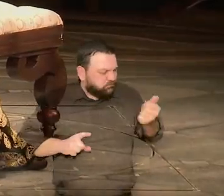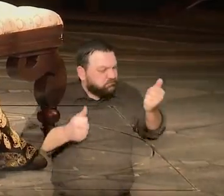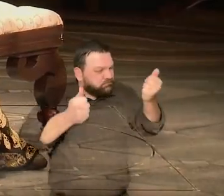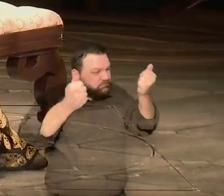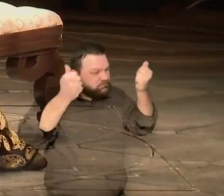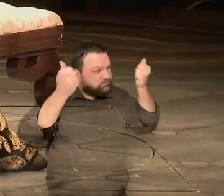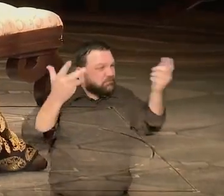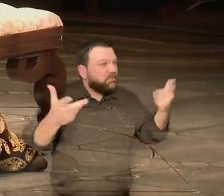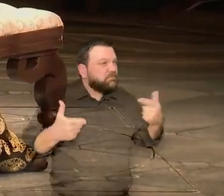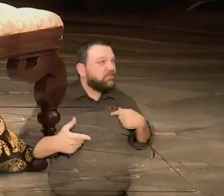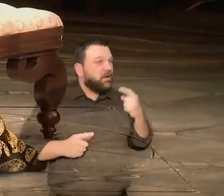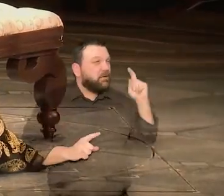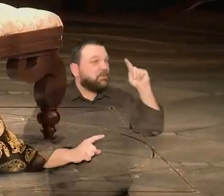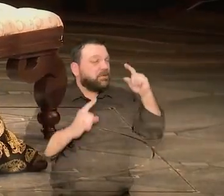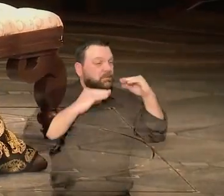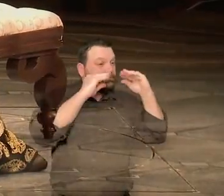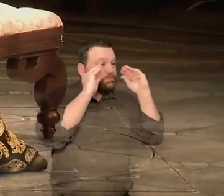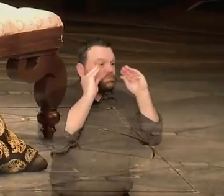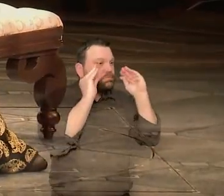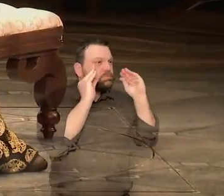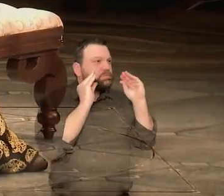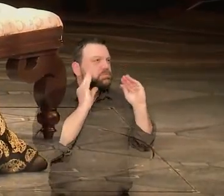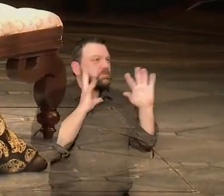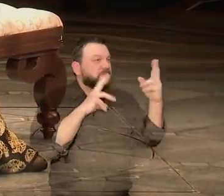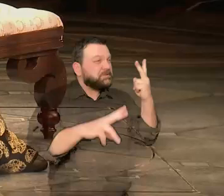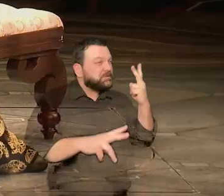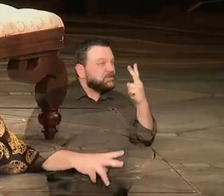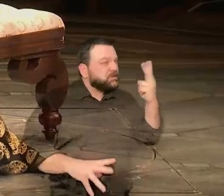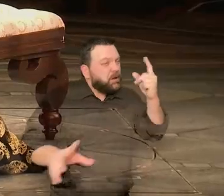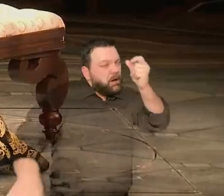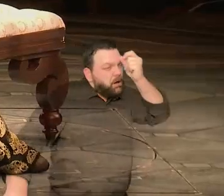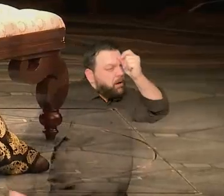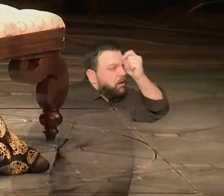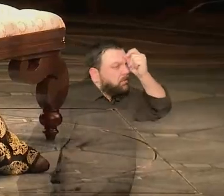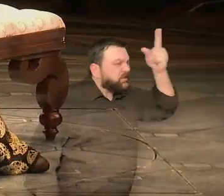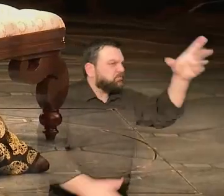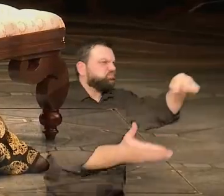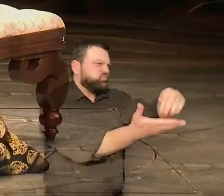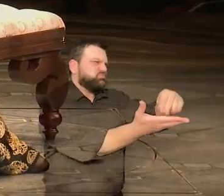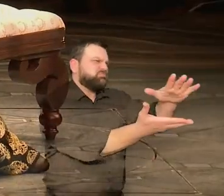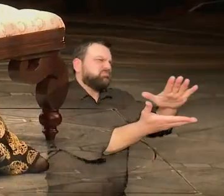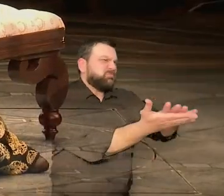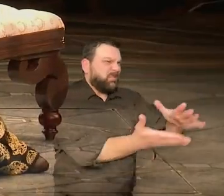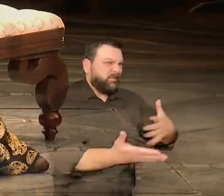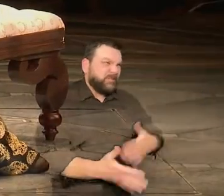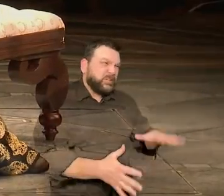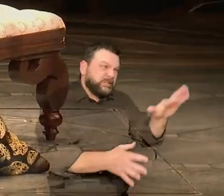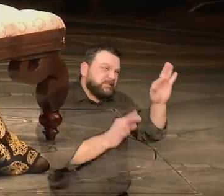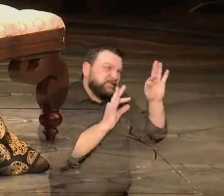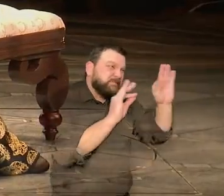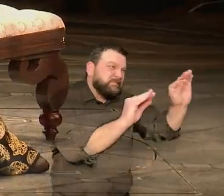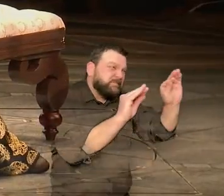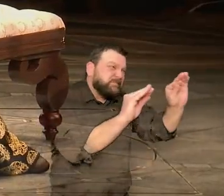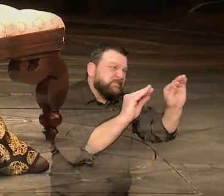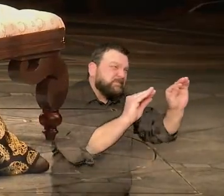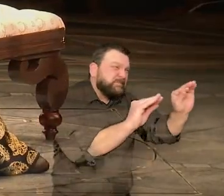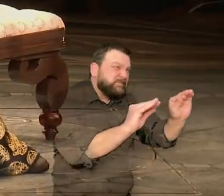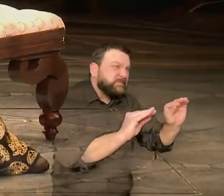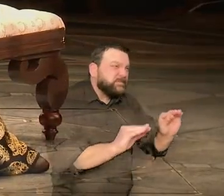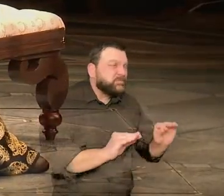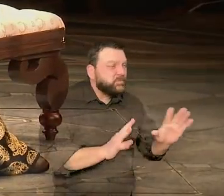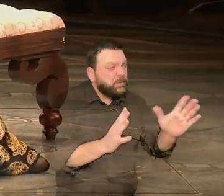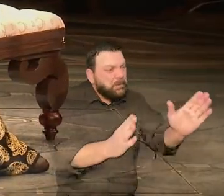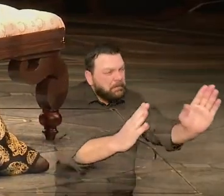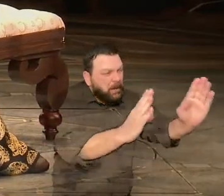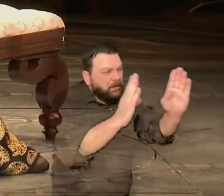can't write that down. You know I'm right. It's there in black and white. When